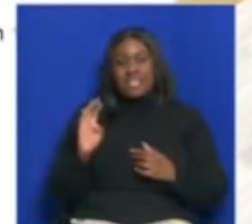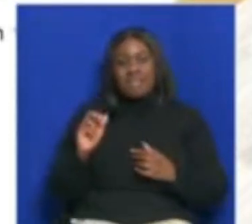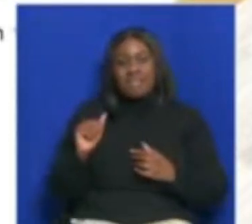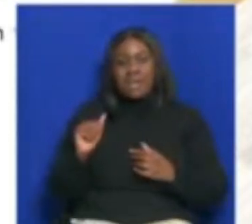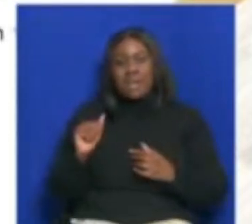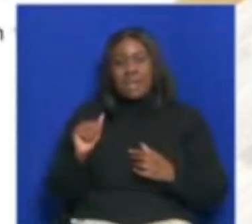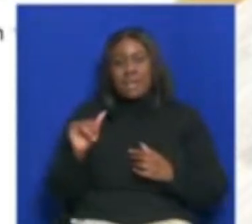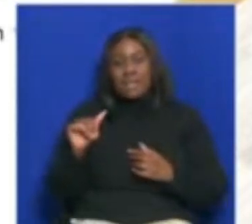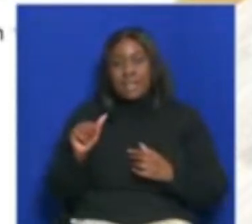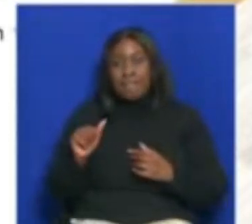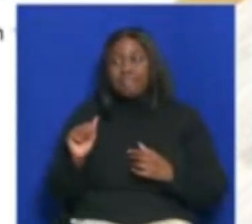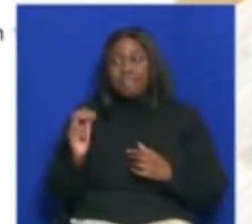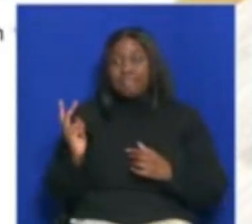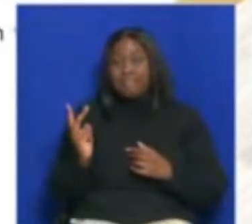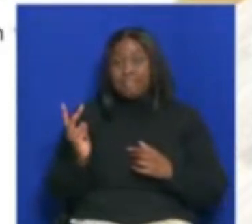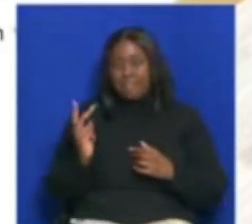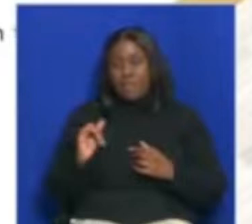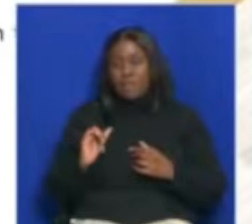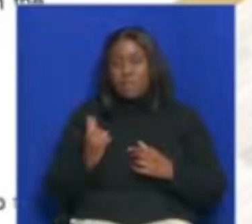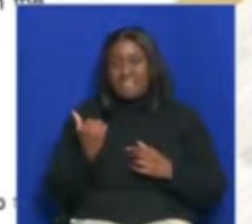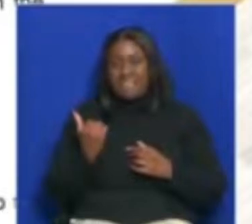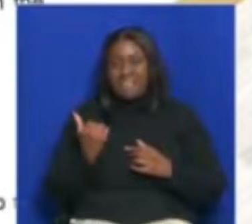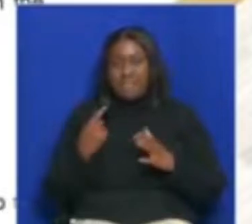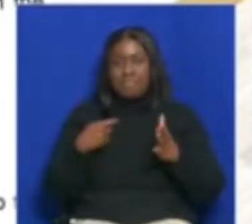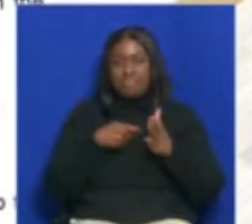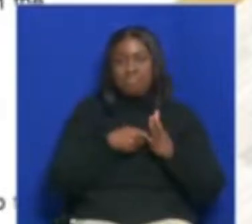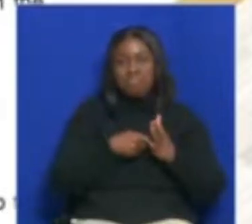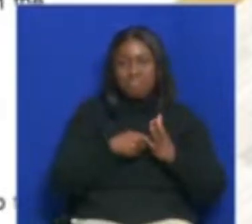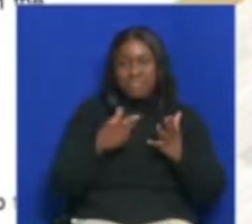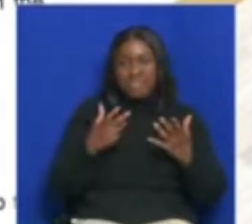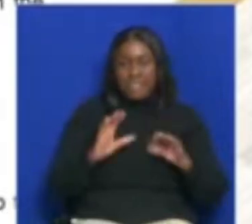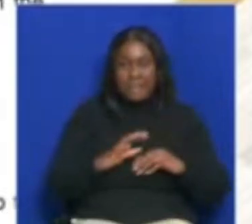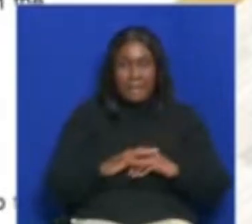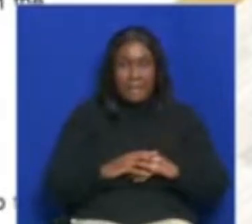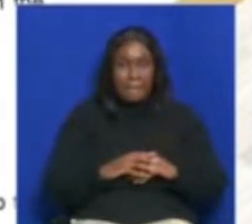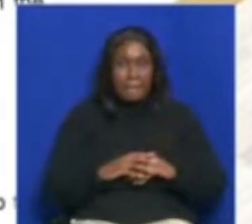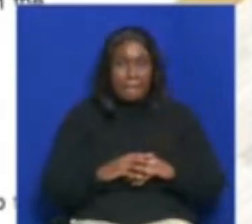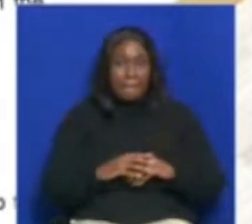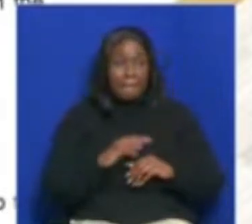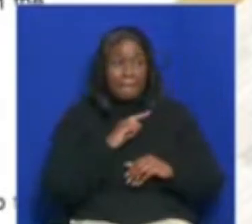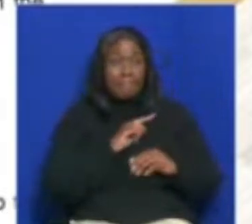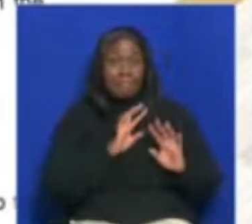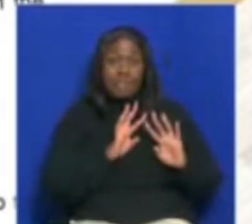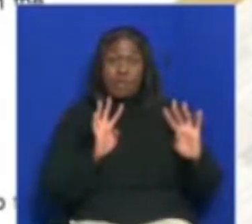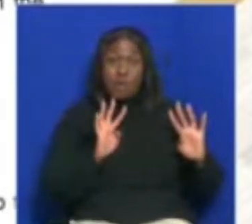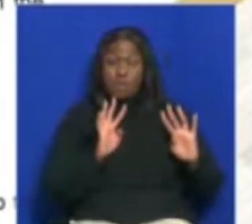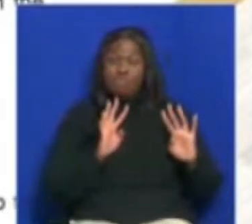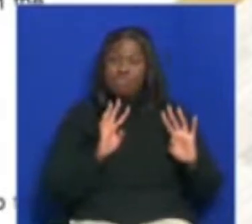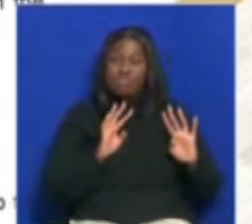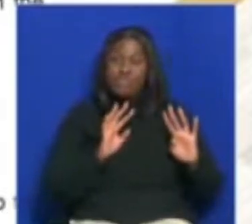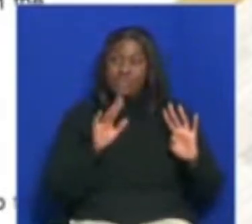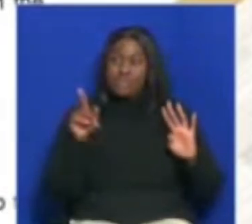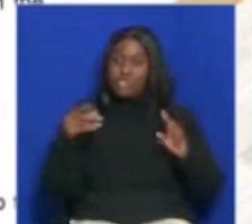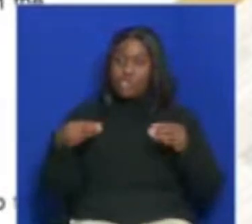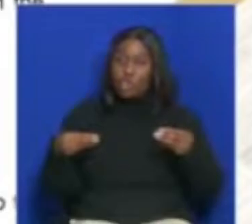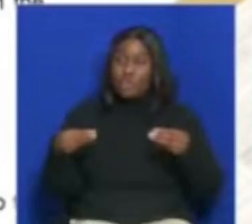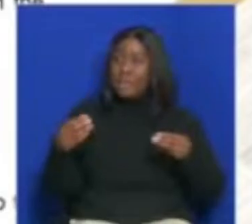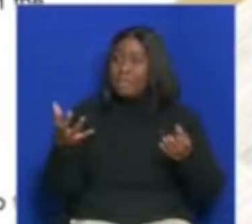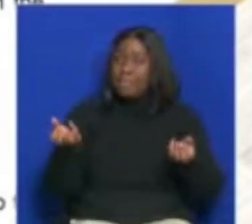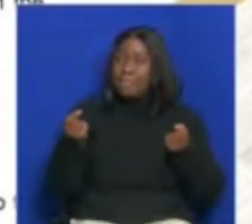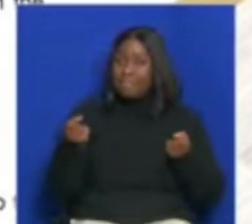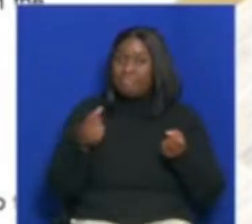had purchased. The records obtained by the Commissioner shows the following. At the relevant time, the